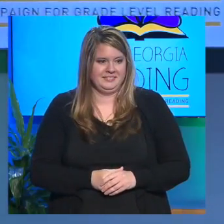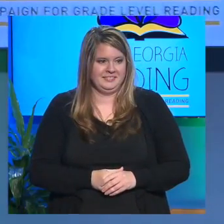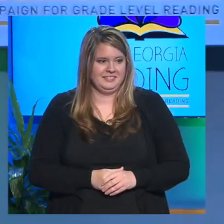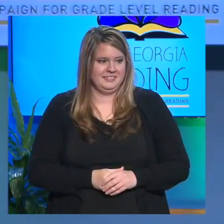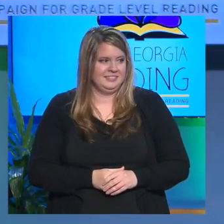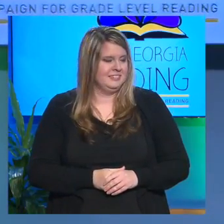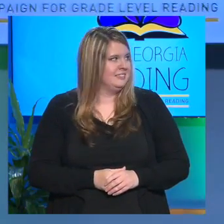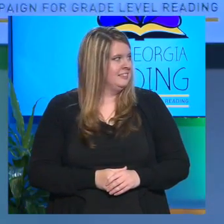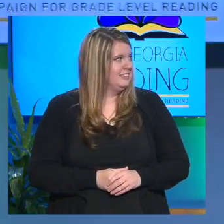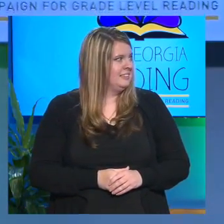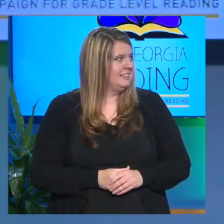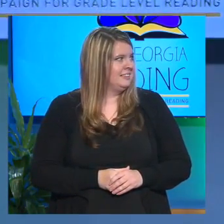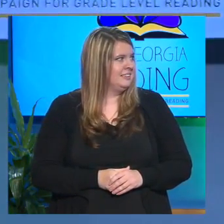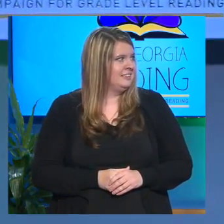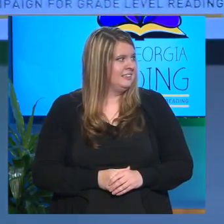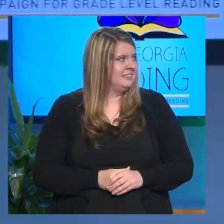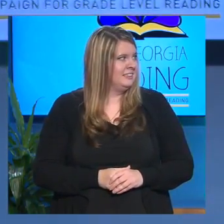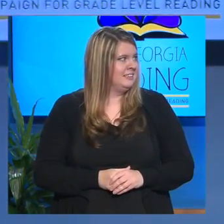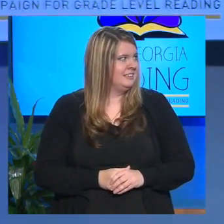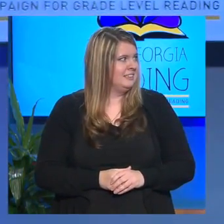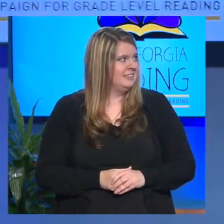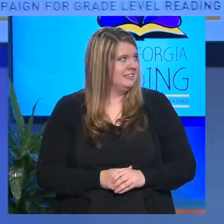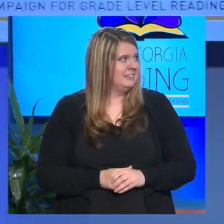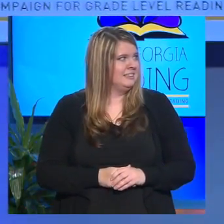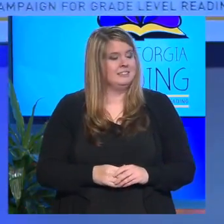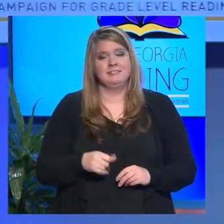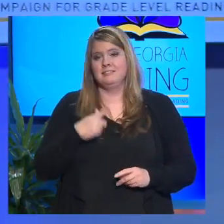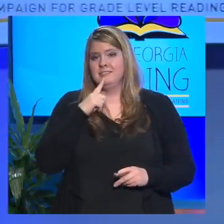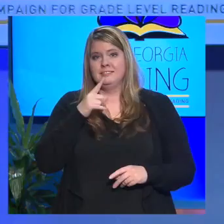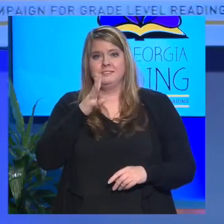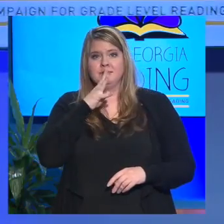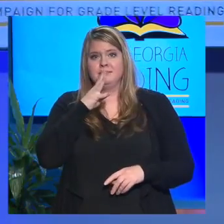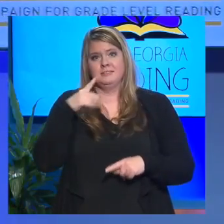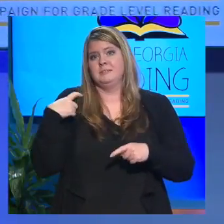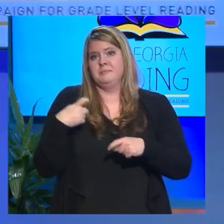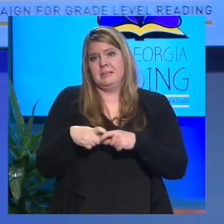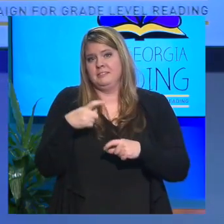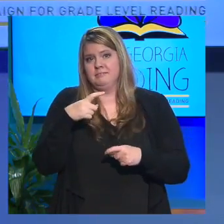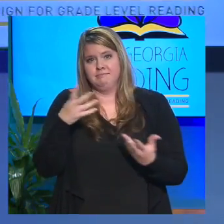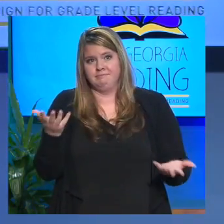Cuando yo vine a los Estados Unidos, a este estado en particular, yo no hablaba ni papa de inglés.